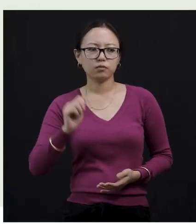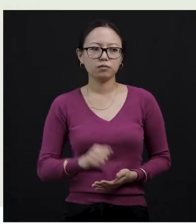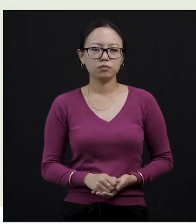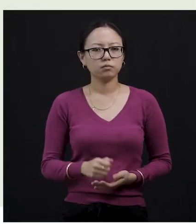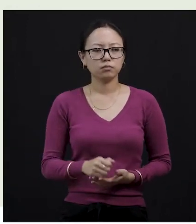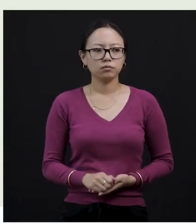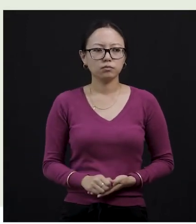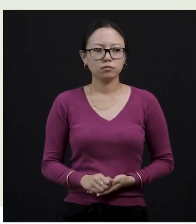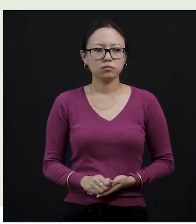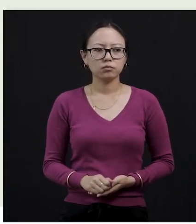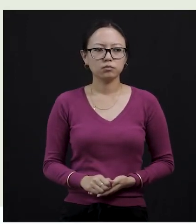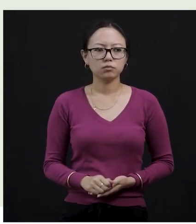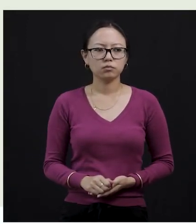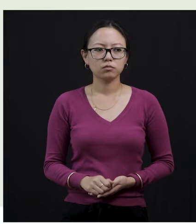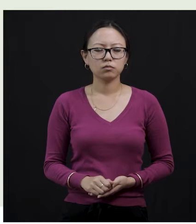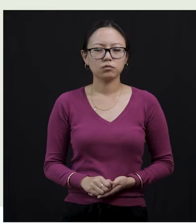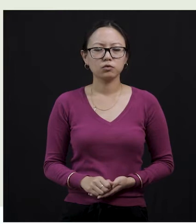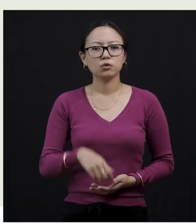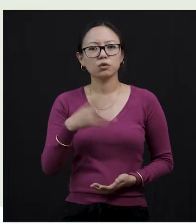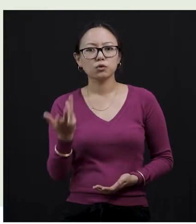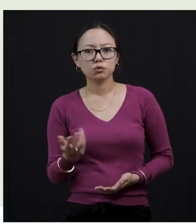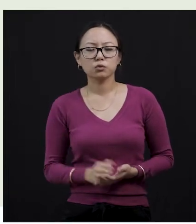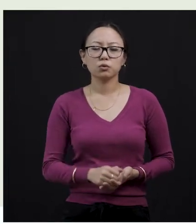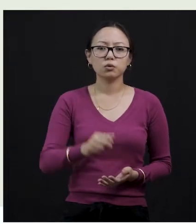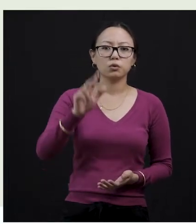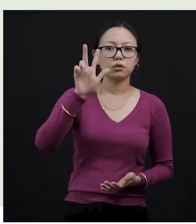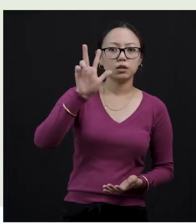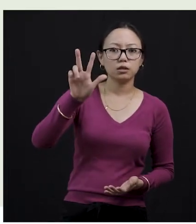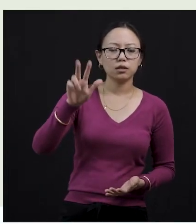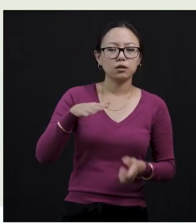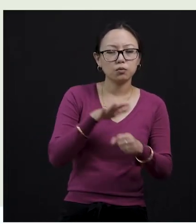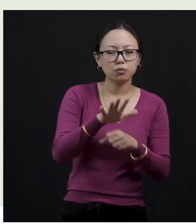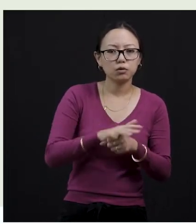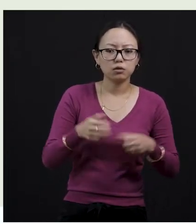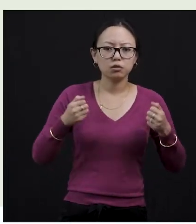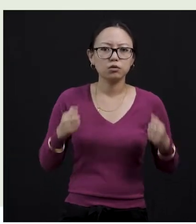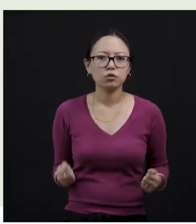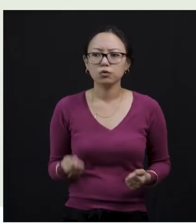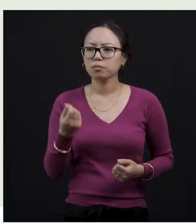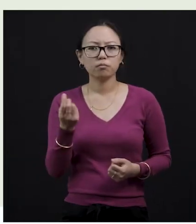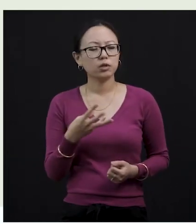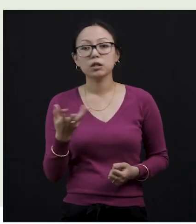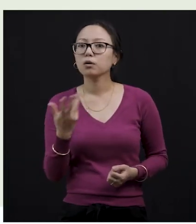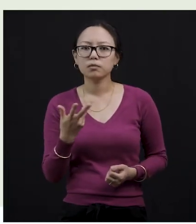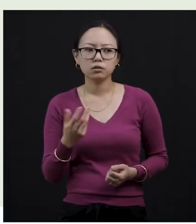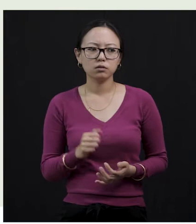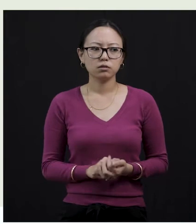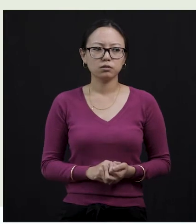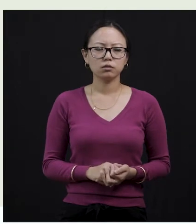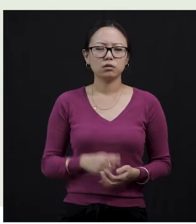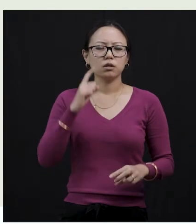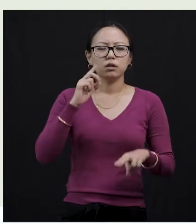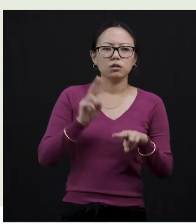125, right? So what is the cost of 8 wooden chairs? So if a cost of one